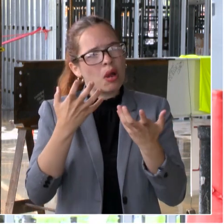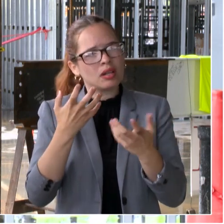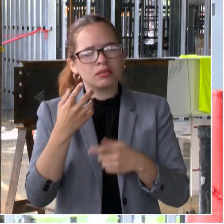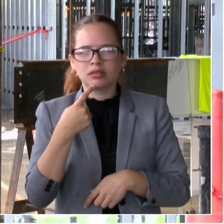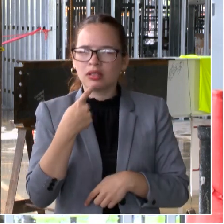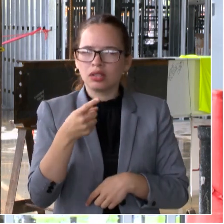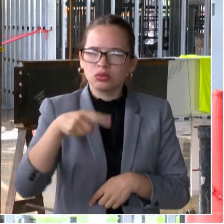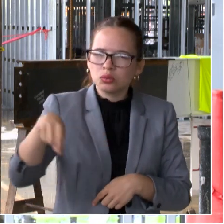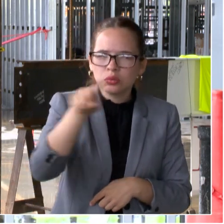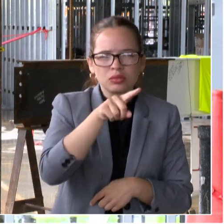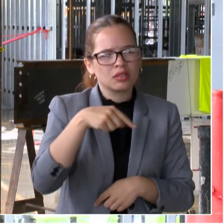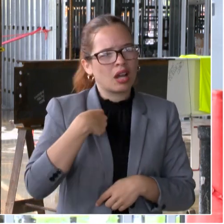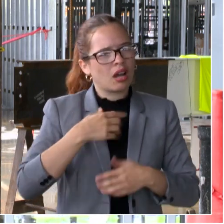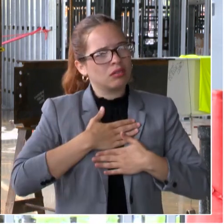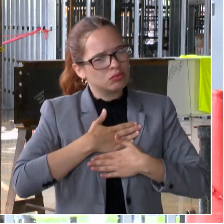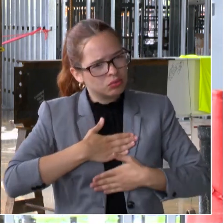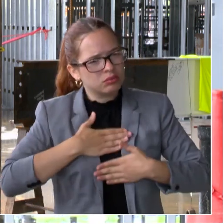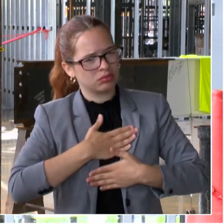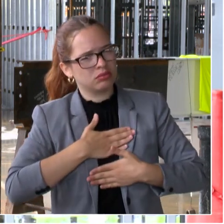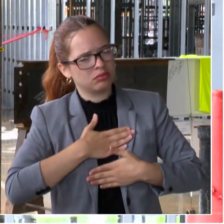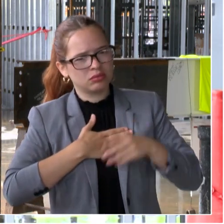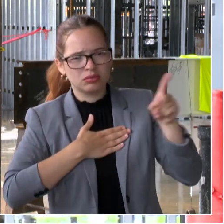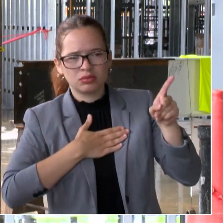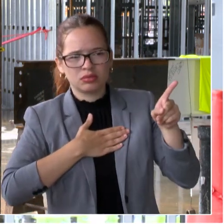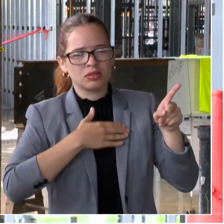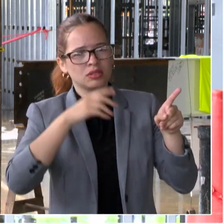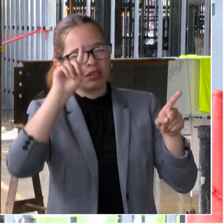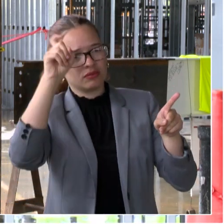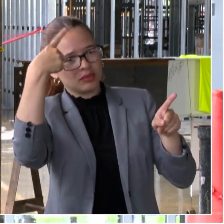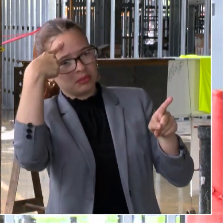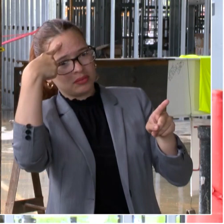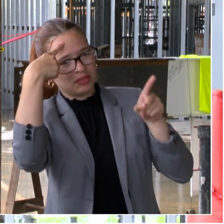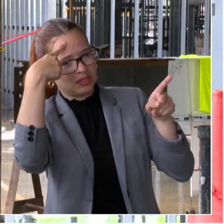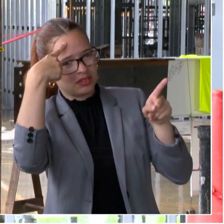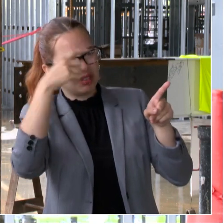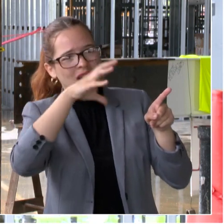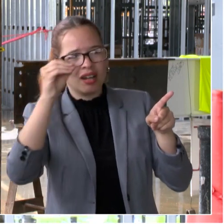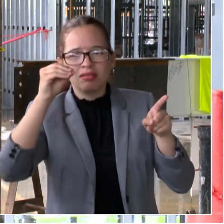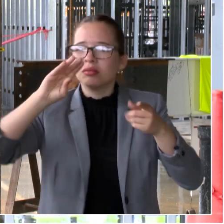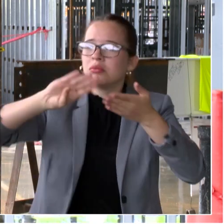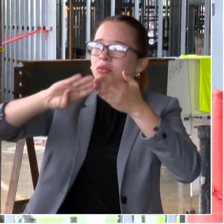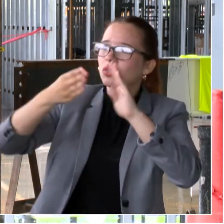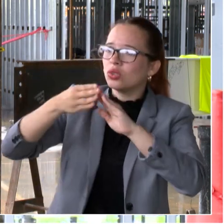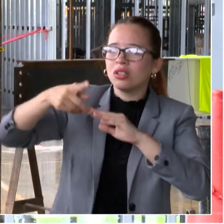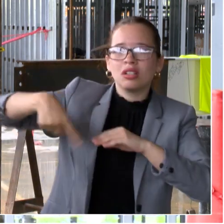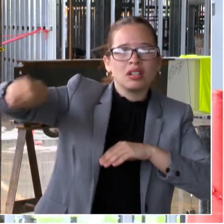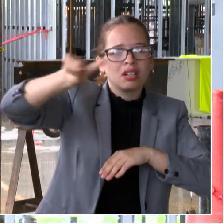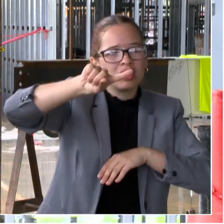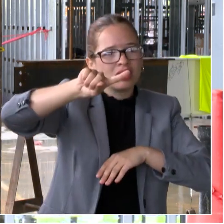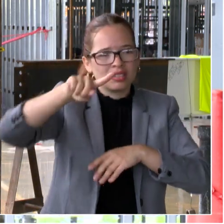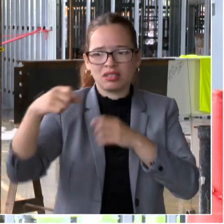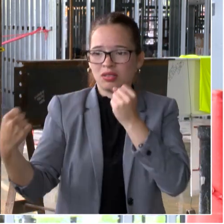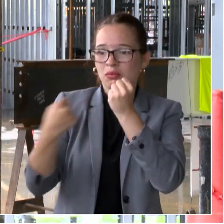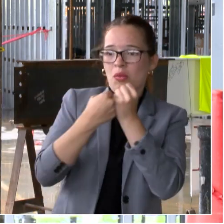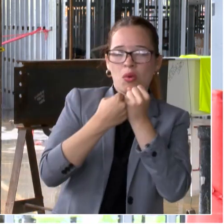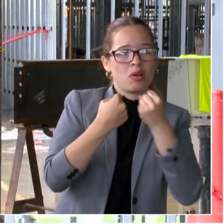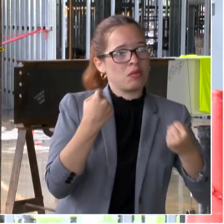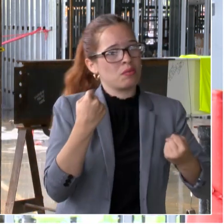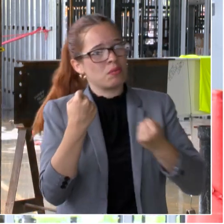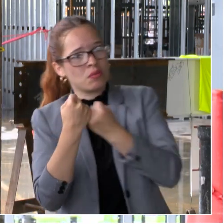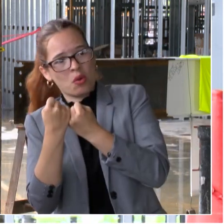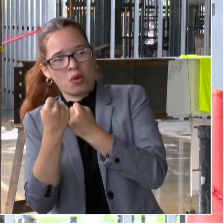taken significant dedication of so many and hard work of many individuals to get this here today. I want to express my